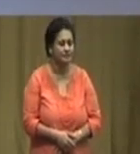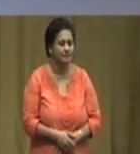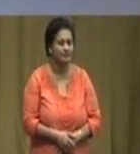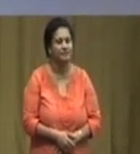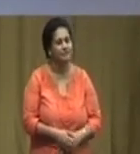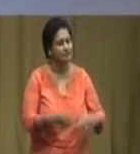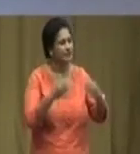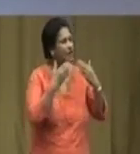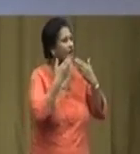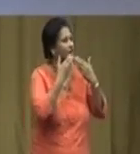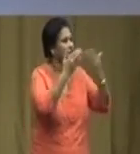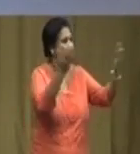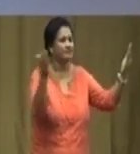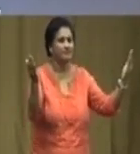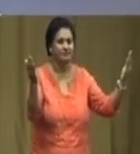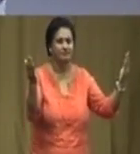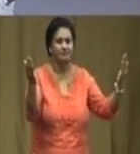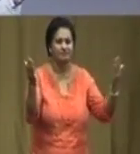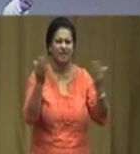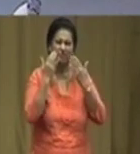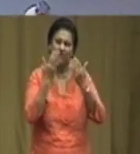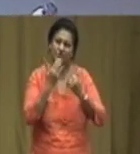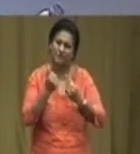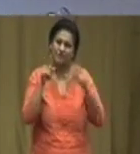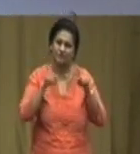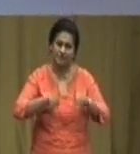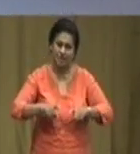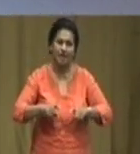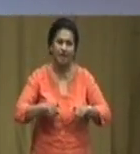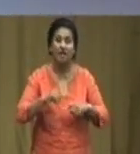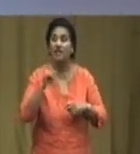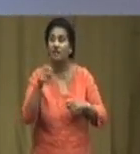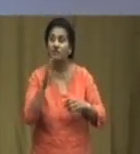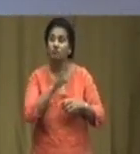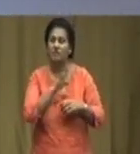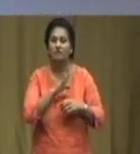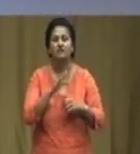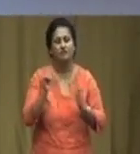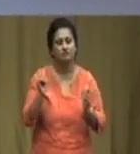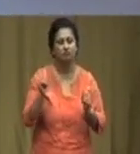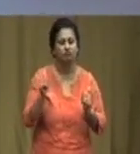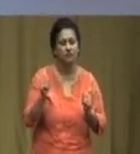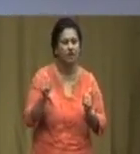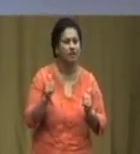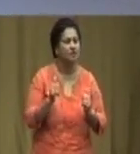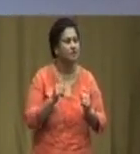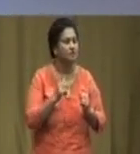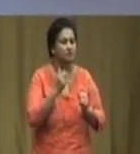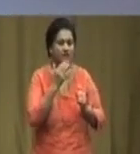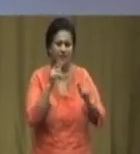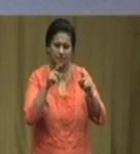So thank you, folks, and that I do appreciate you staying. I know others had other commitments, and so I appreciate you staying and contributing to this. And so it will